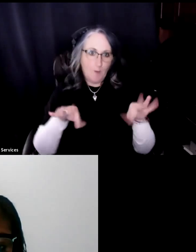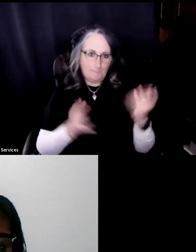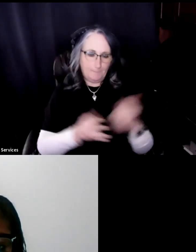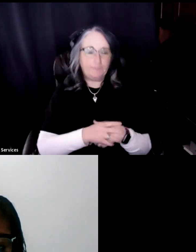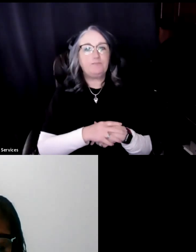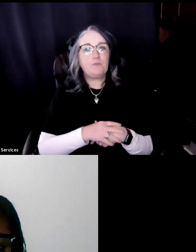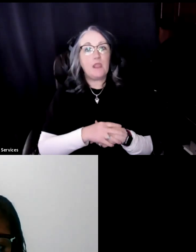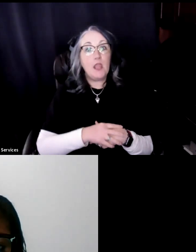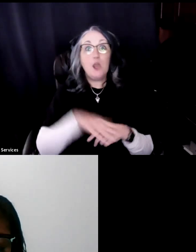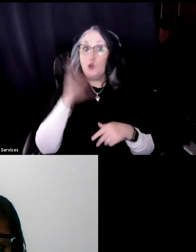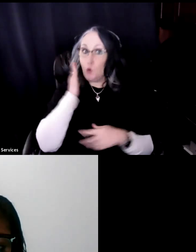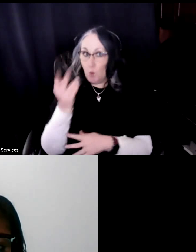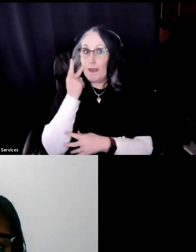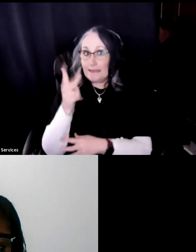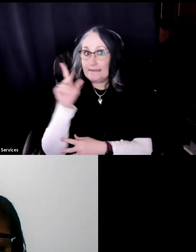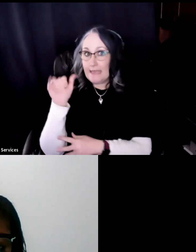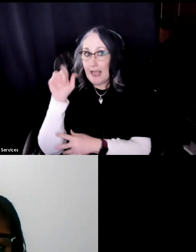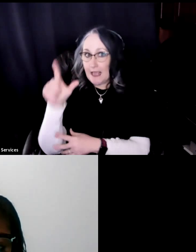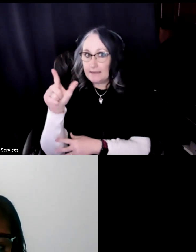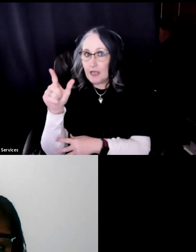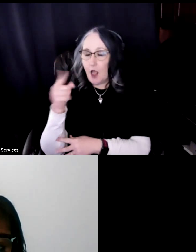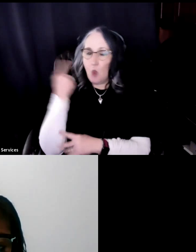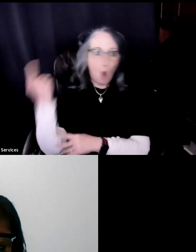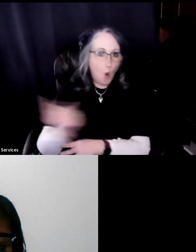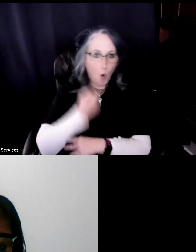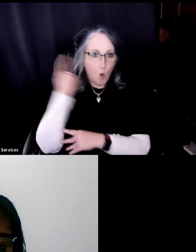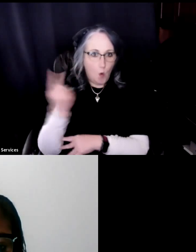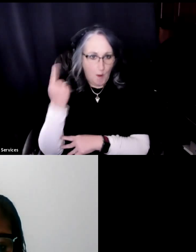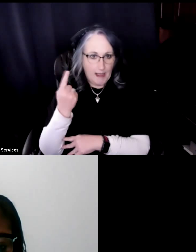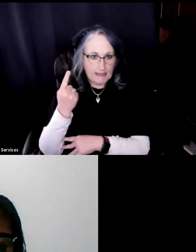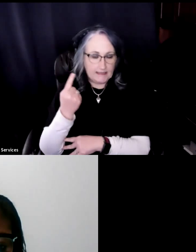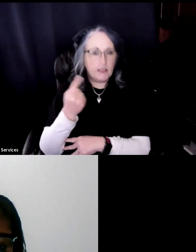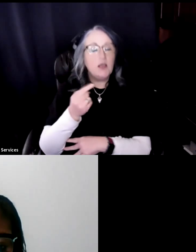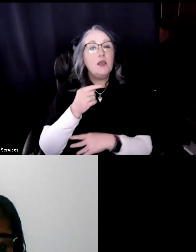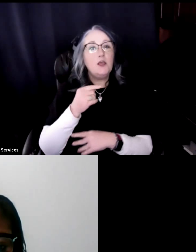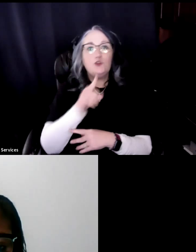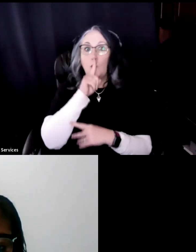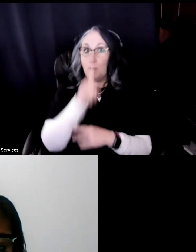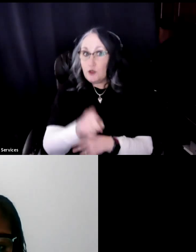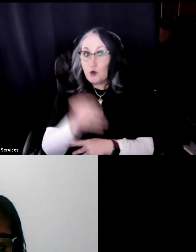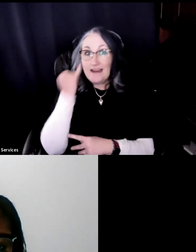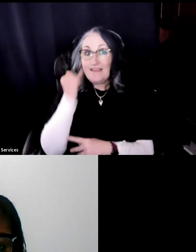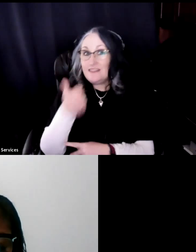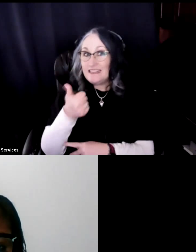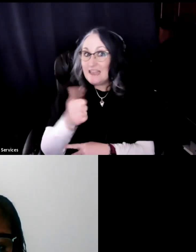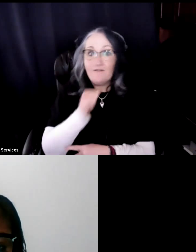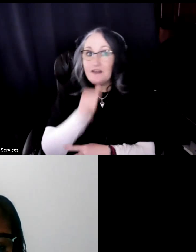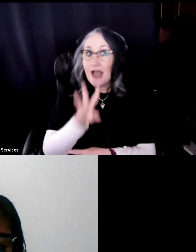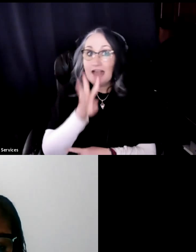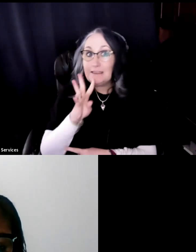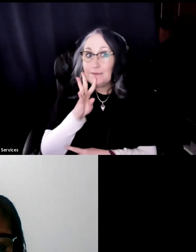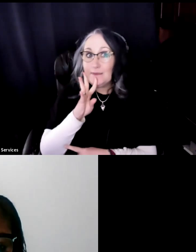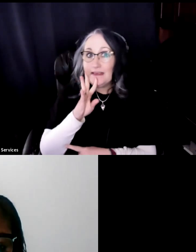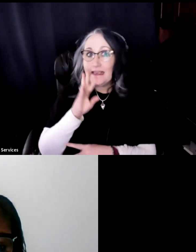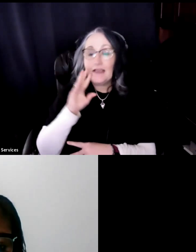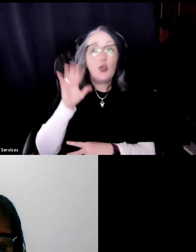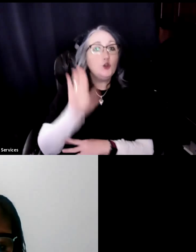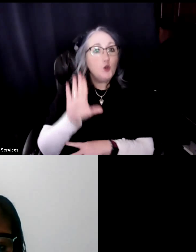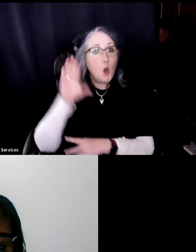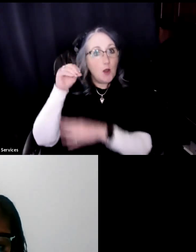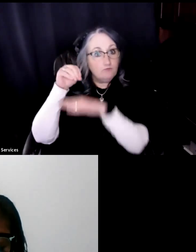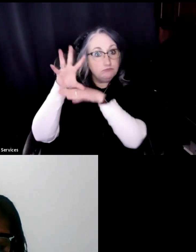all times. We will be ensuring that visually we're turning off our cameras when we're not speaking, so the ASL interpretation will